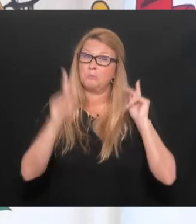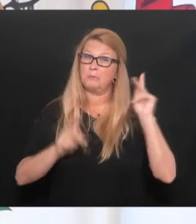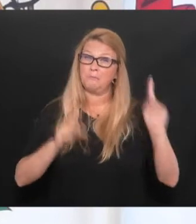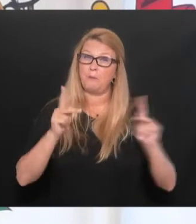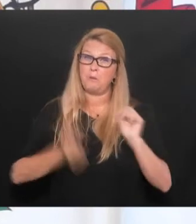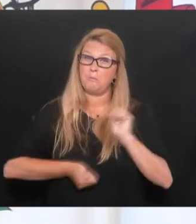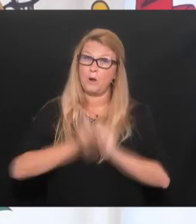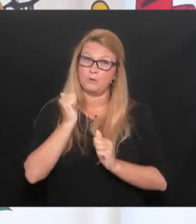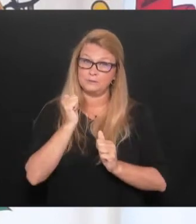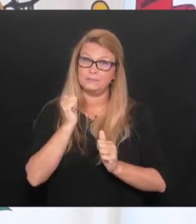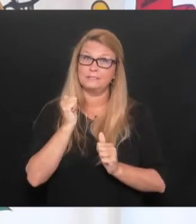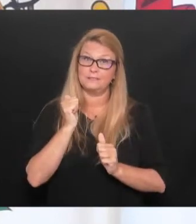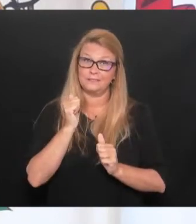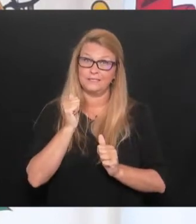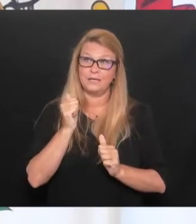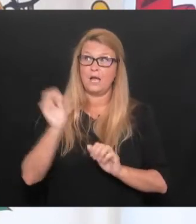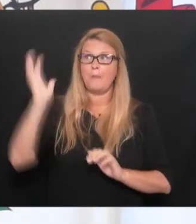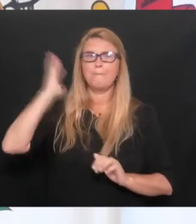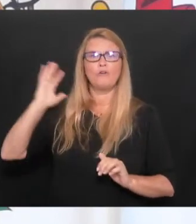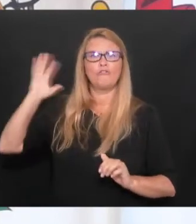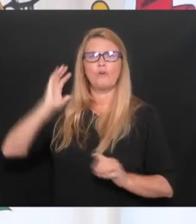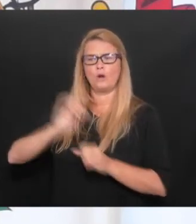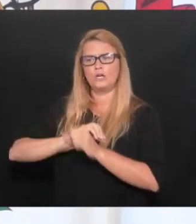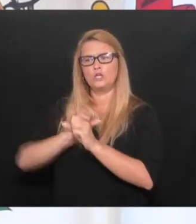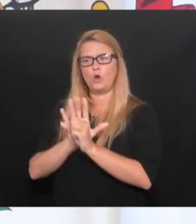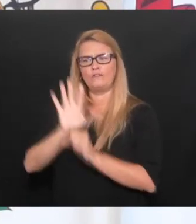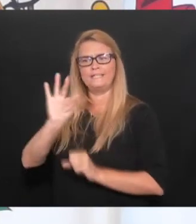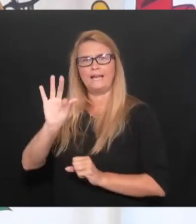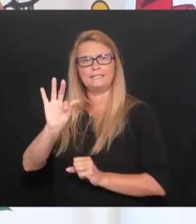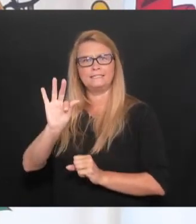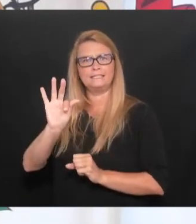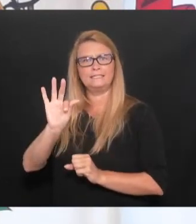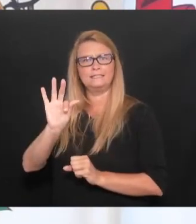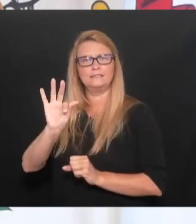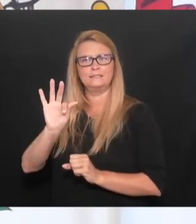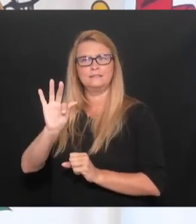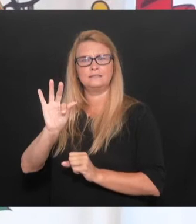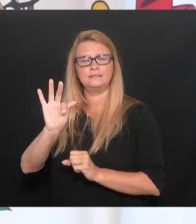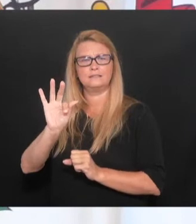significantly, where before the COVID,